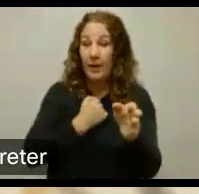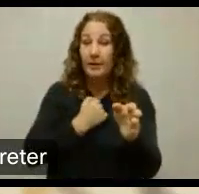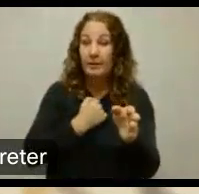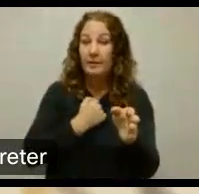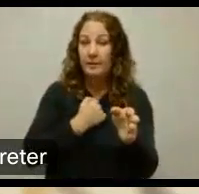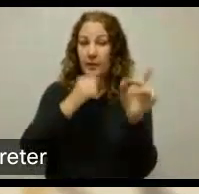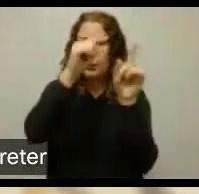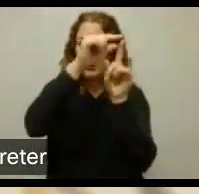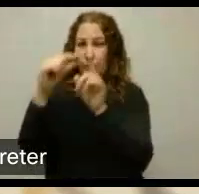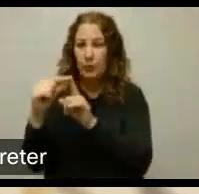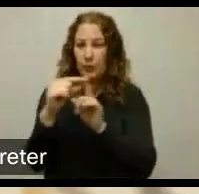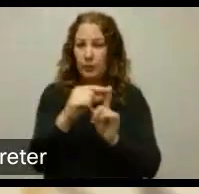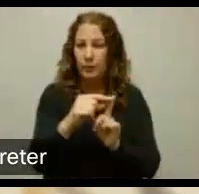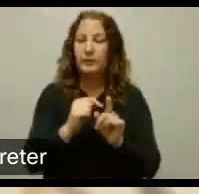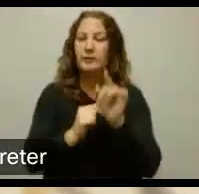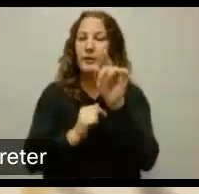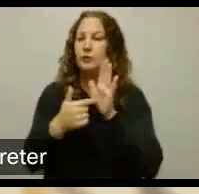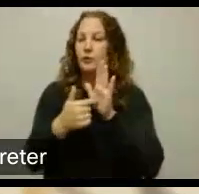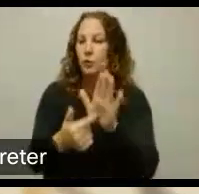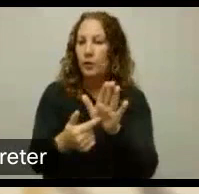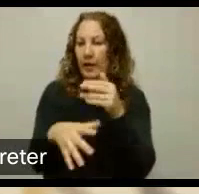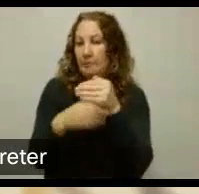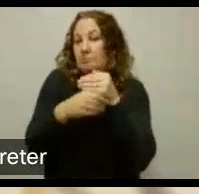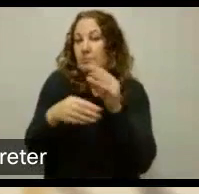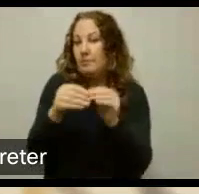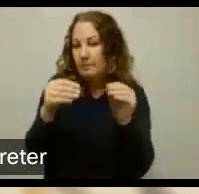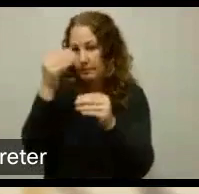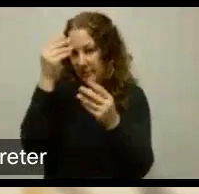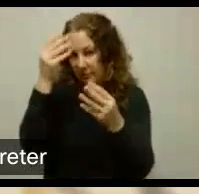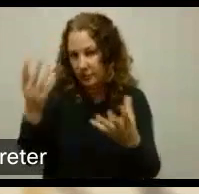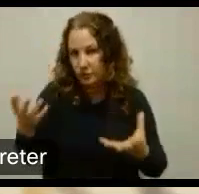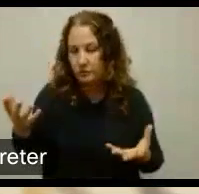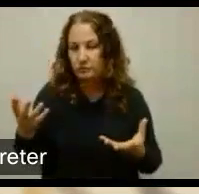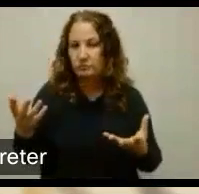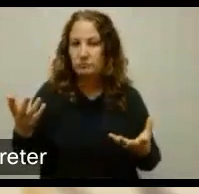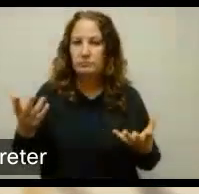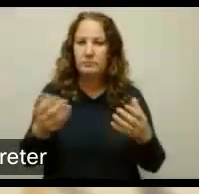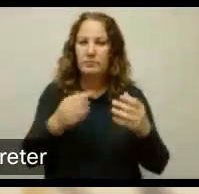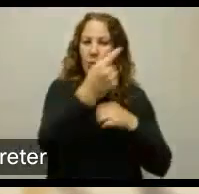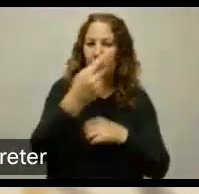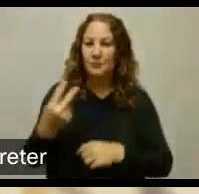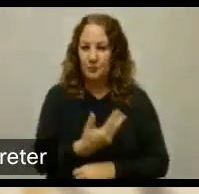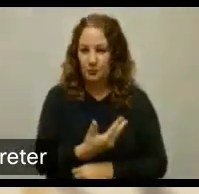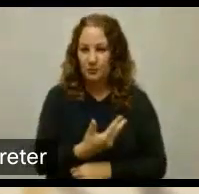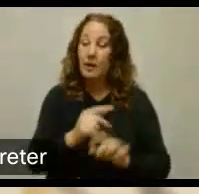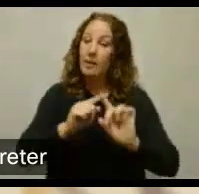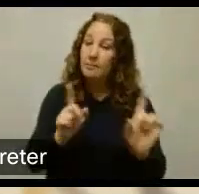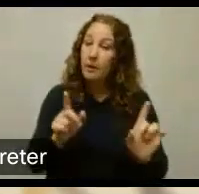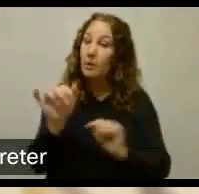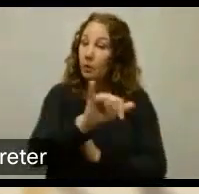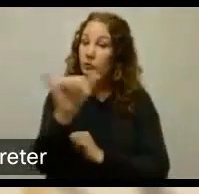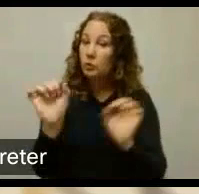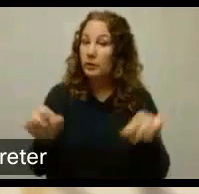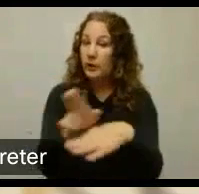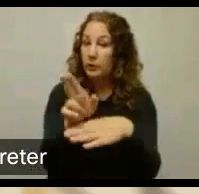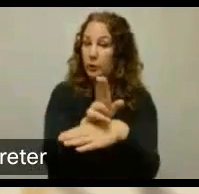in the previous slide are showing additional information. They're numbering my points. But you can also